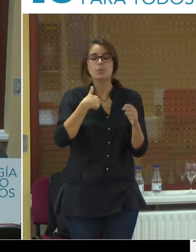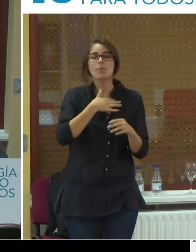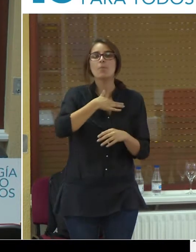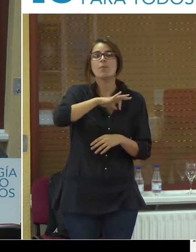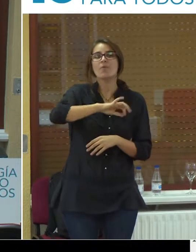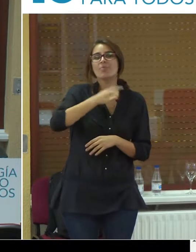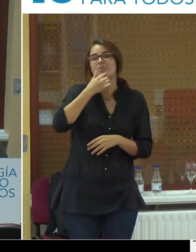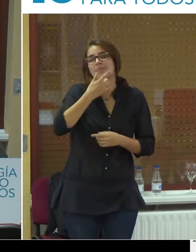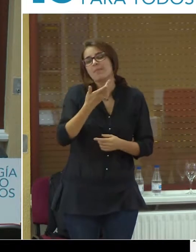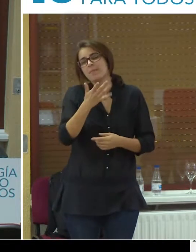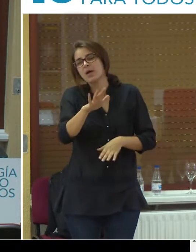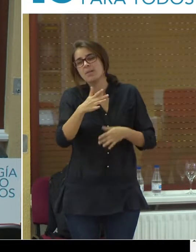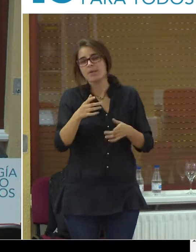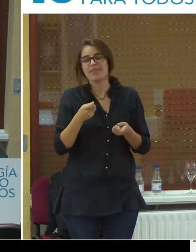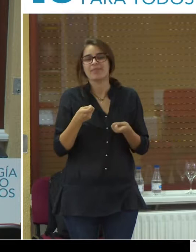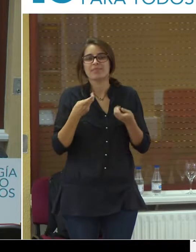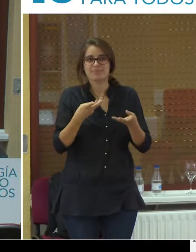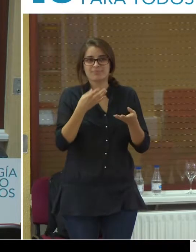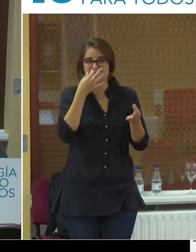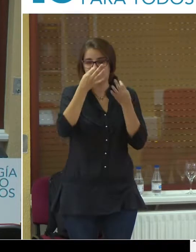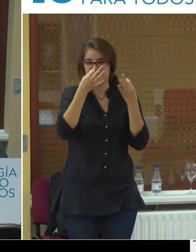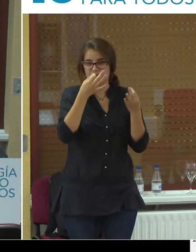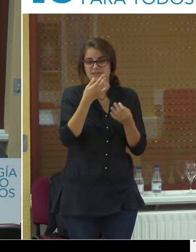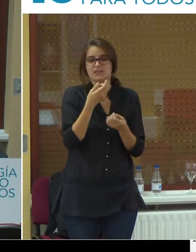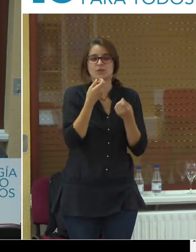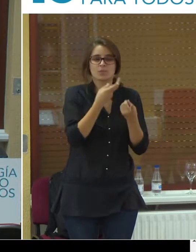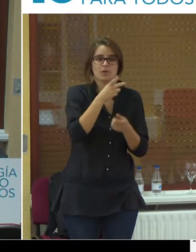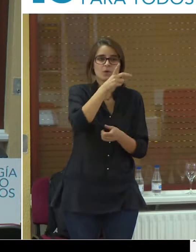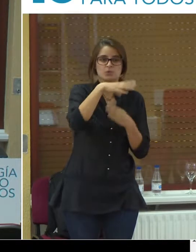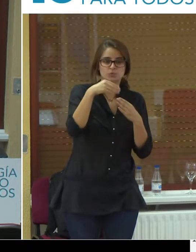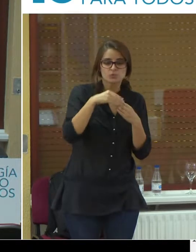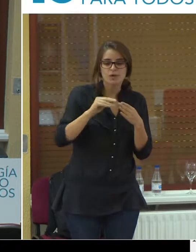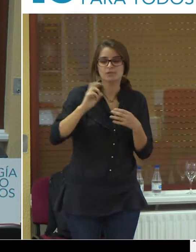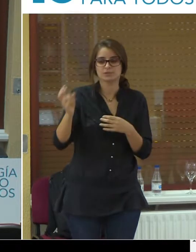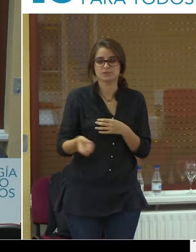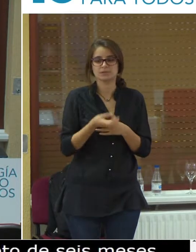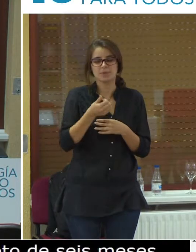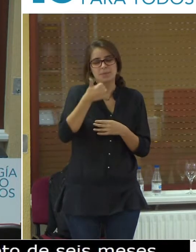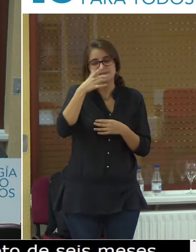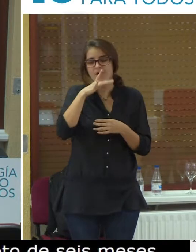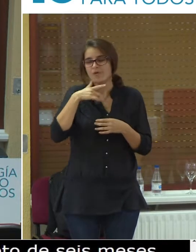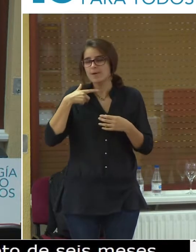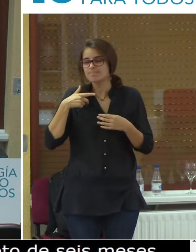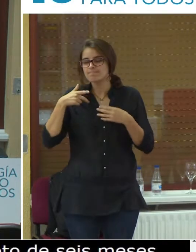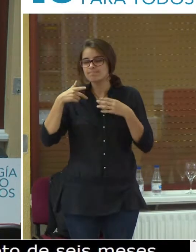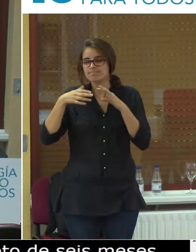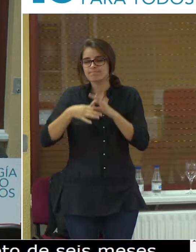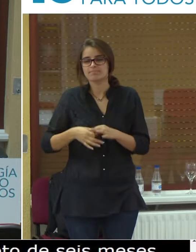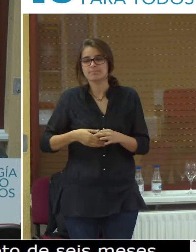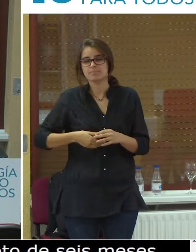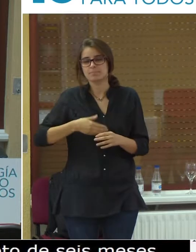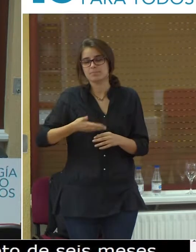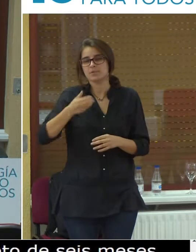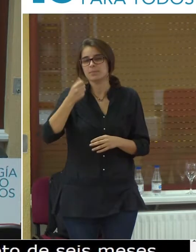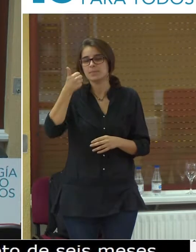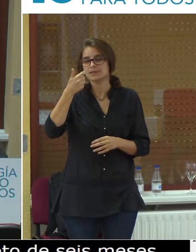pilot project. Can you give us figures, number of users, number of sessions, duration? But also, and most importantly, what